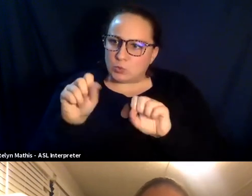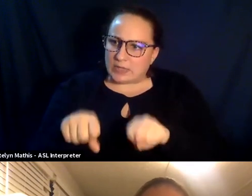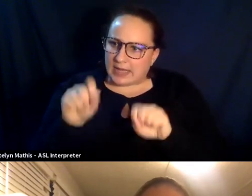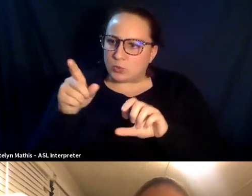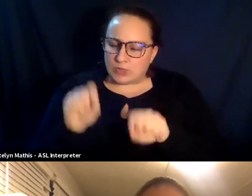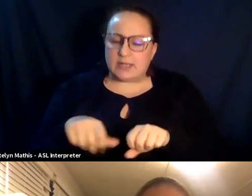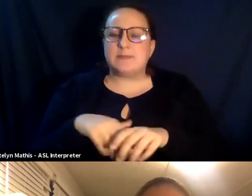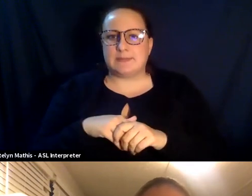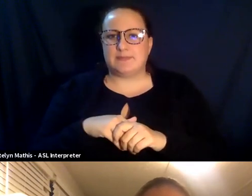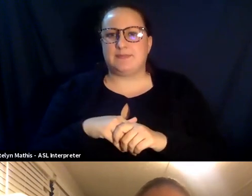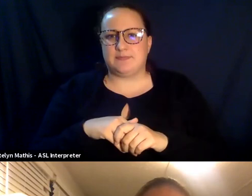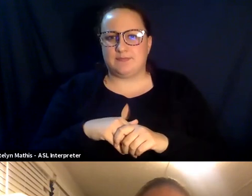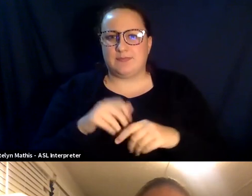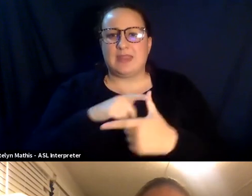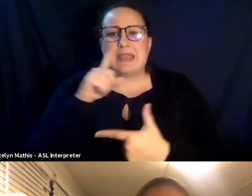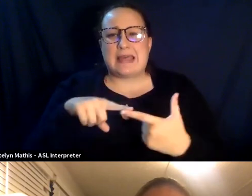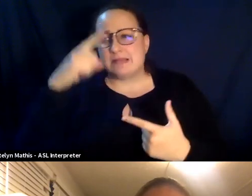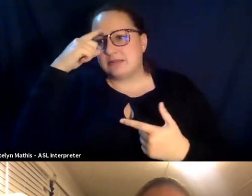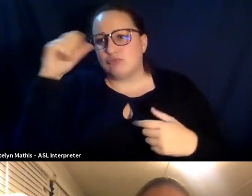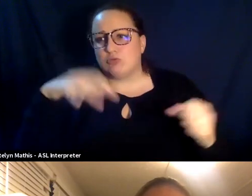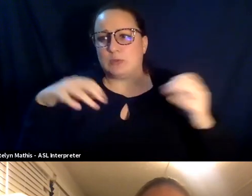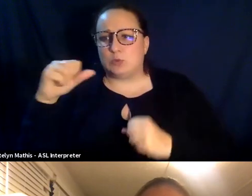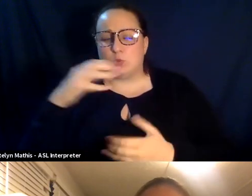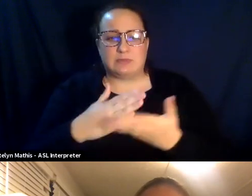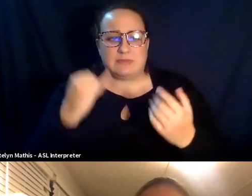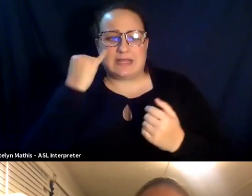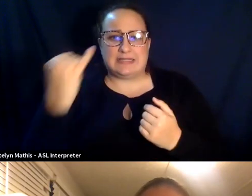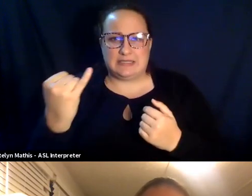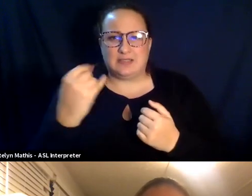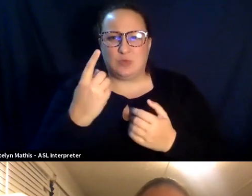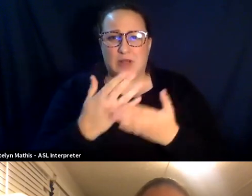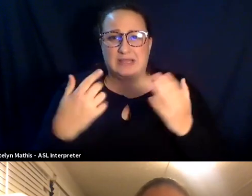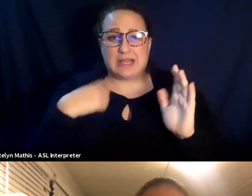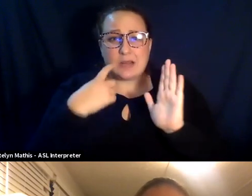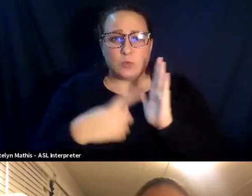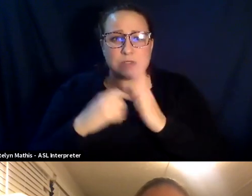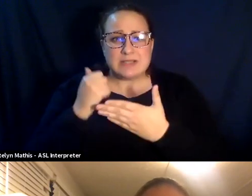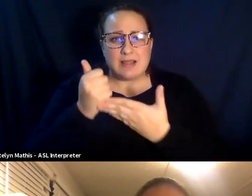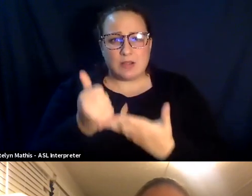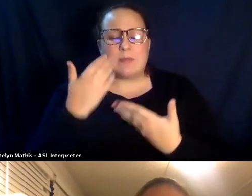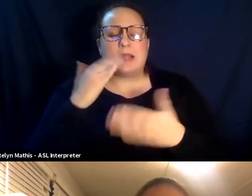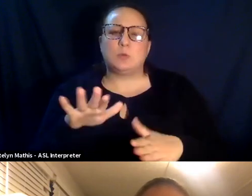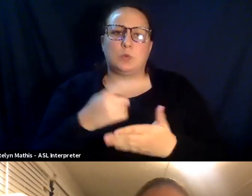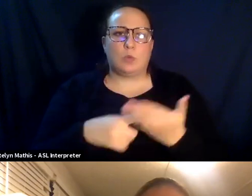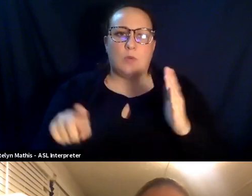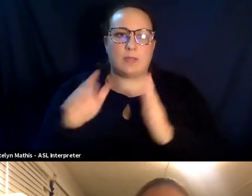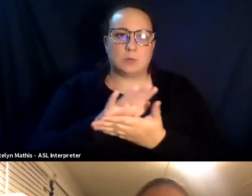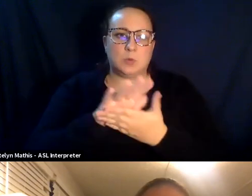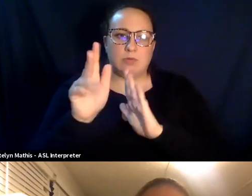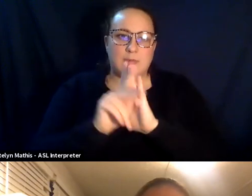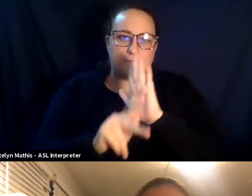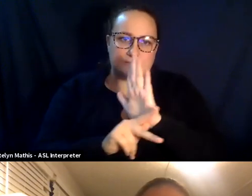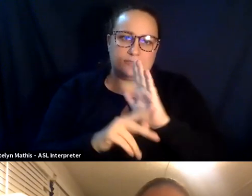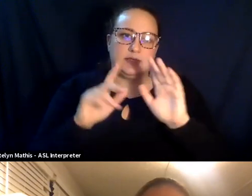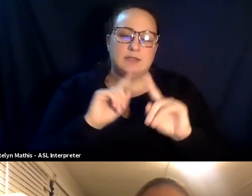And then brainstorm some of the ideas. One thing that I know that is noticed that has helped, I don't know what the school policy is.